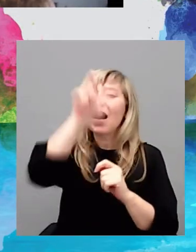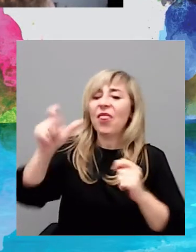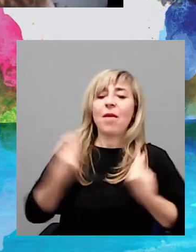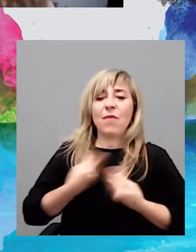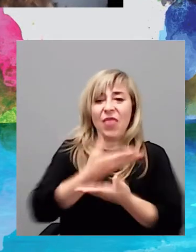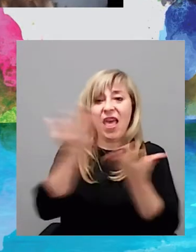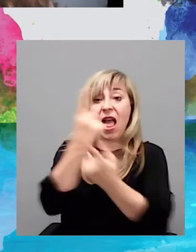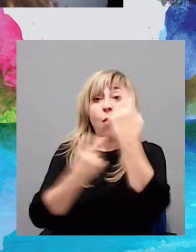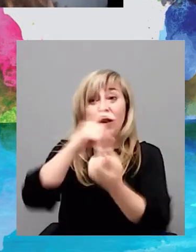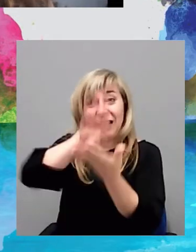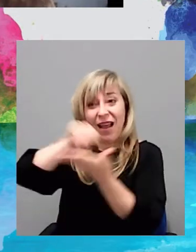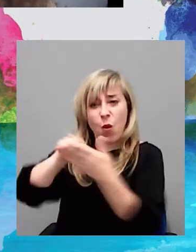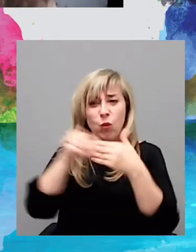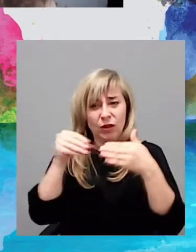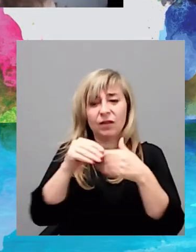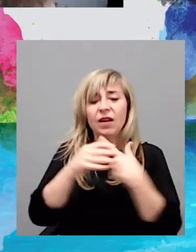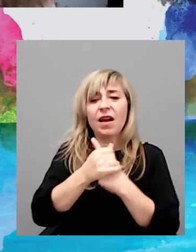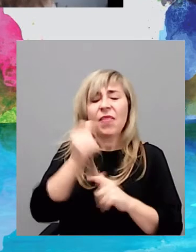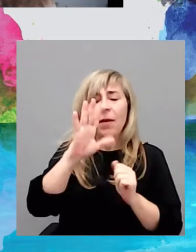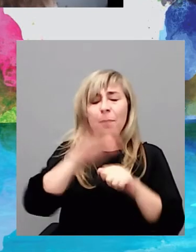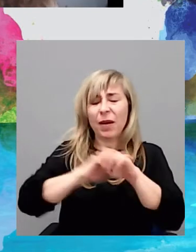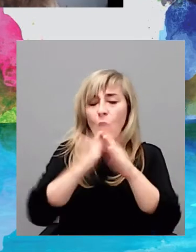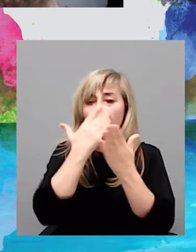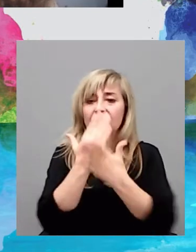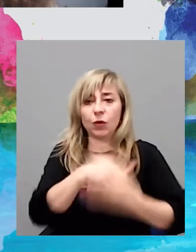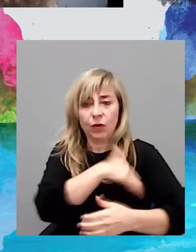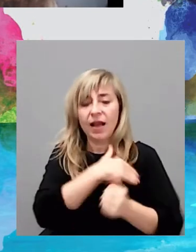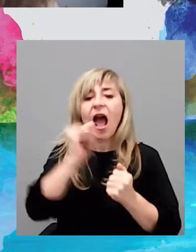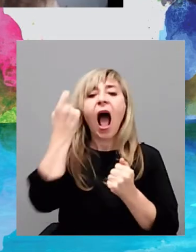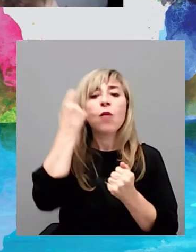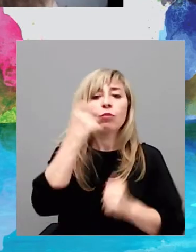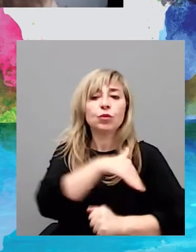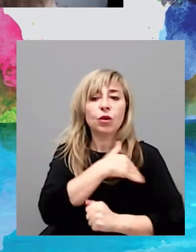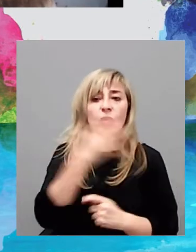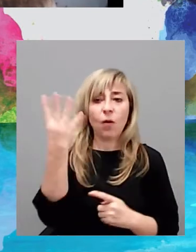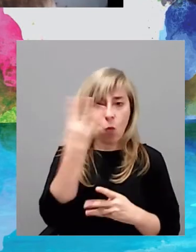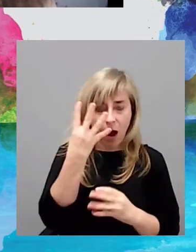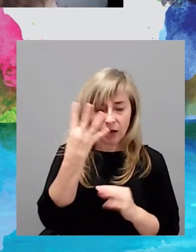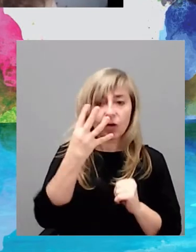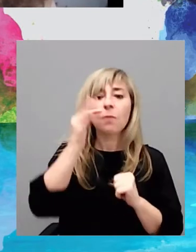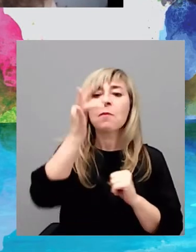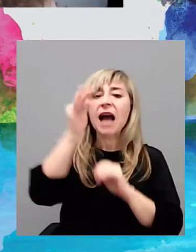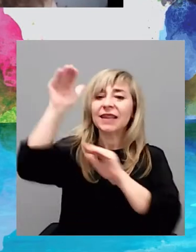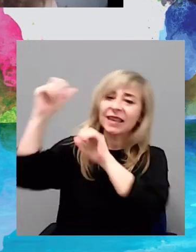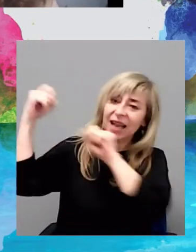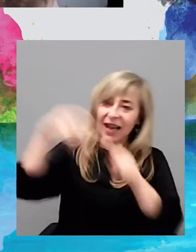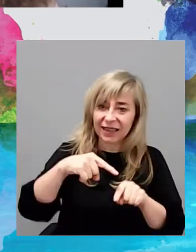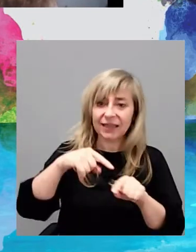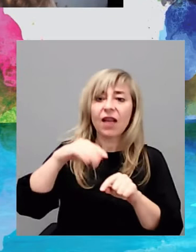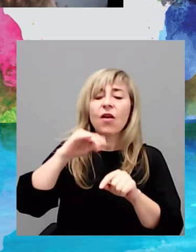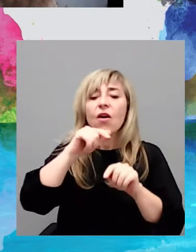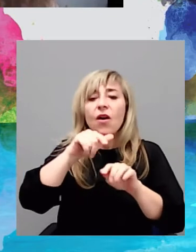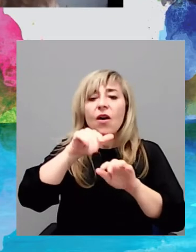demographic breakdown of those that were surveyed, these were students in fourth year of their studies, and more than 80%